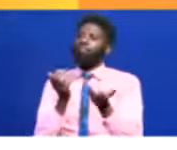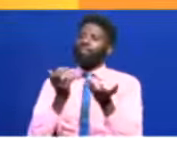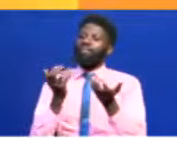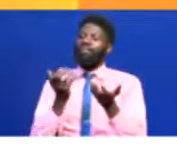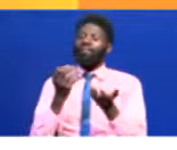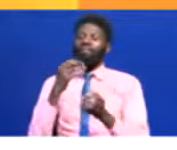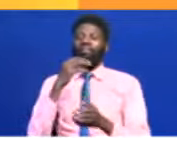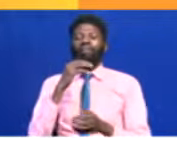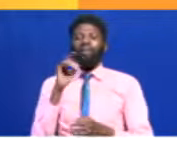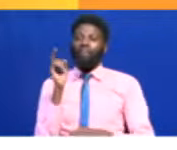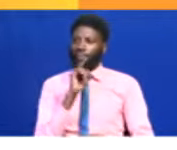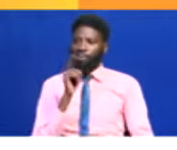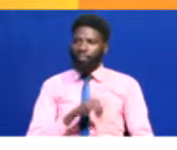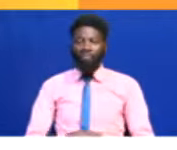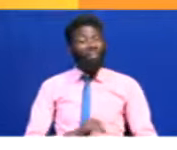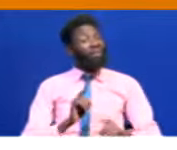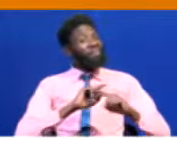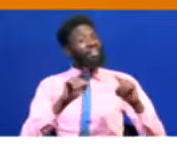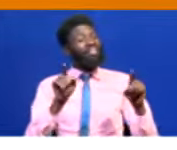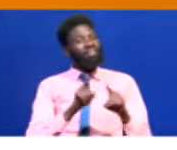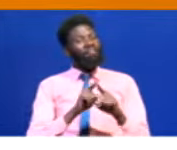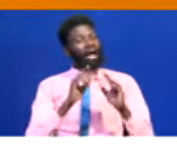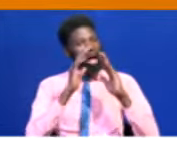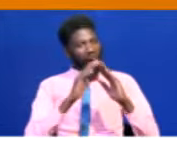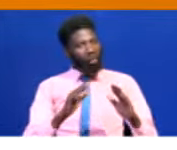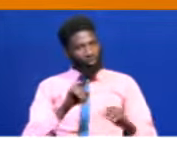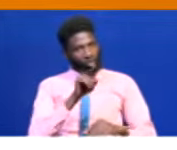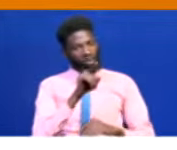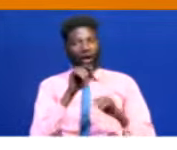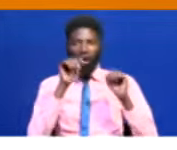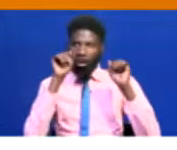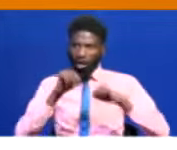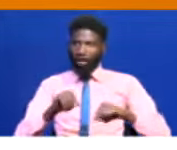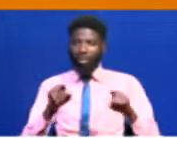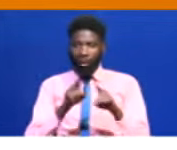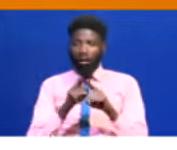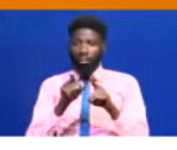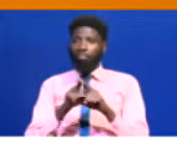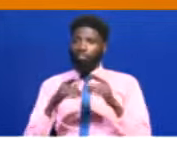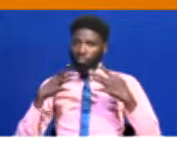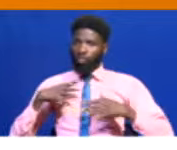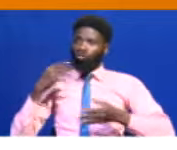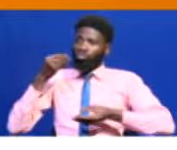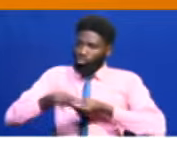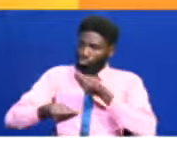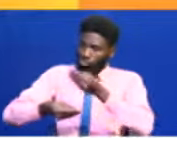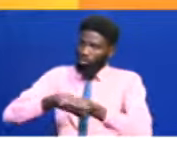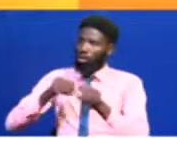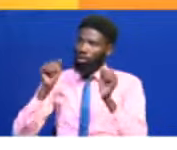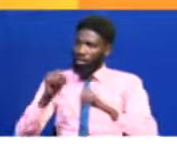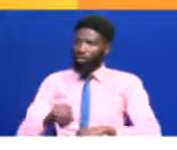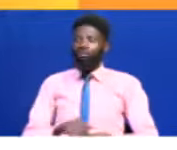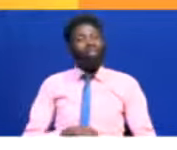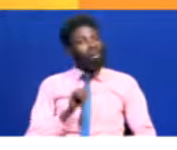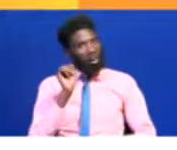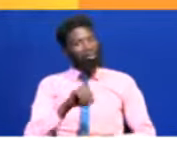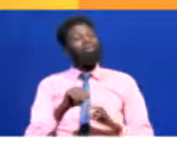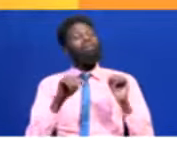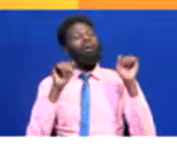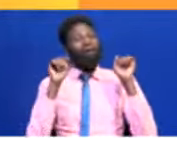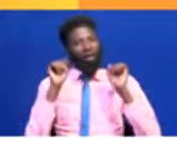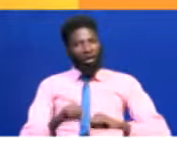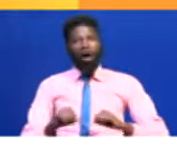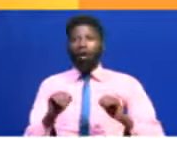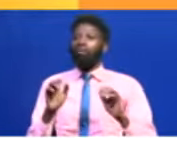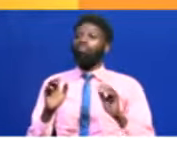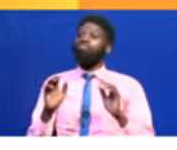out of it. Yes, yes. But mm-hmm. these particular housing units can actually be inherited. Yes, they can be inherited. True, they can be